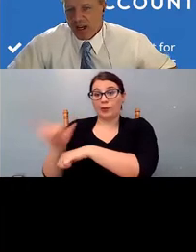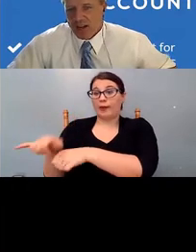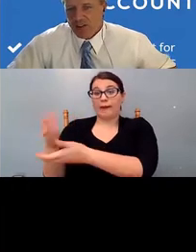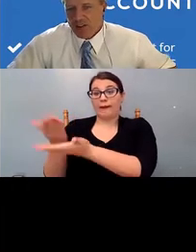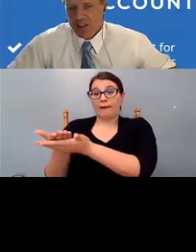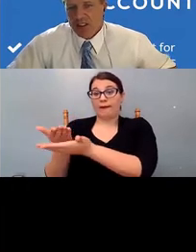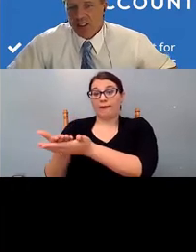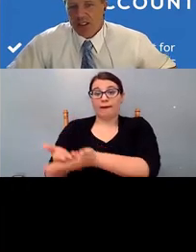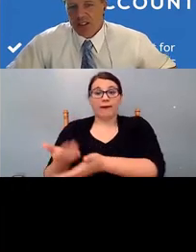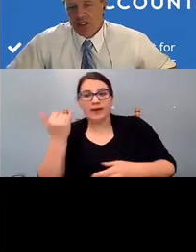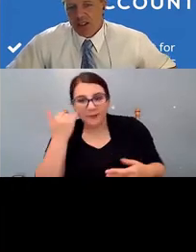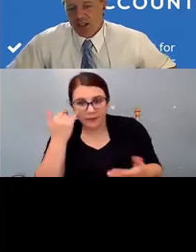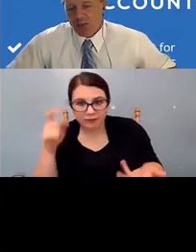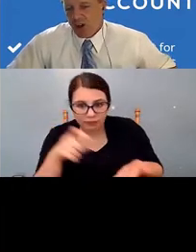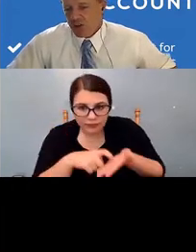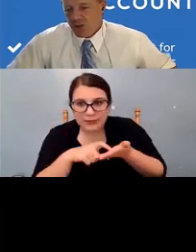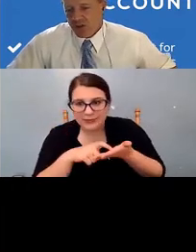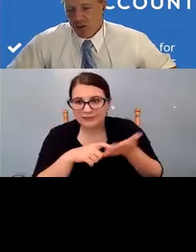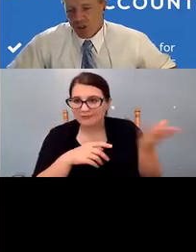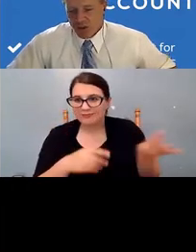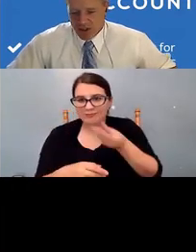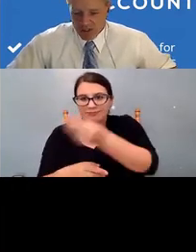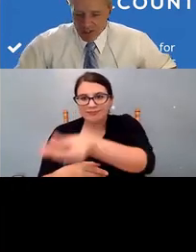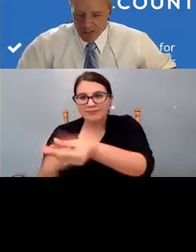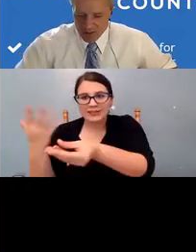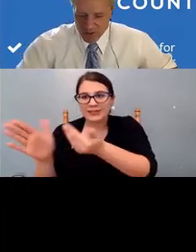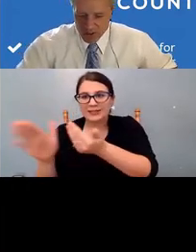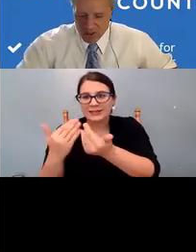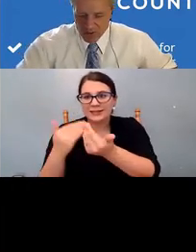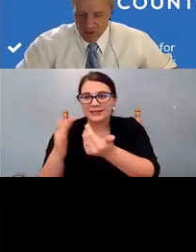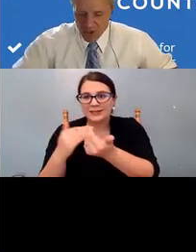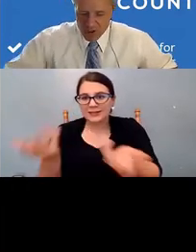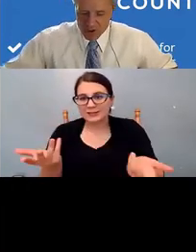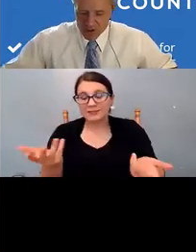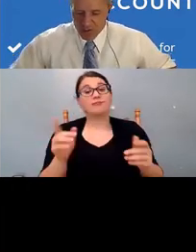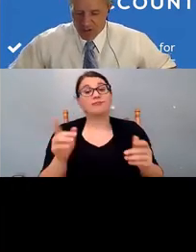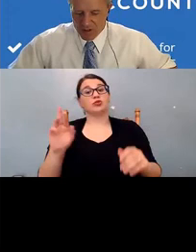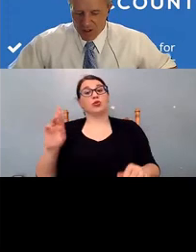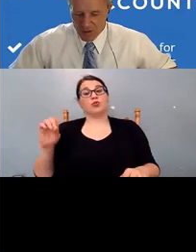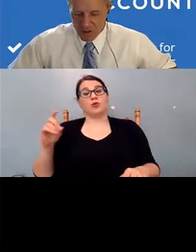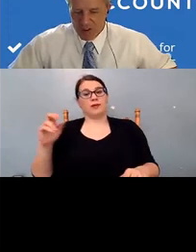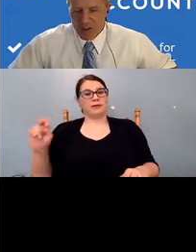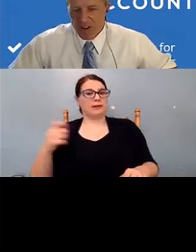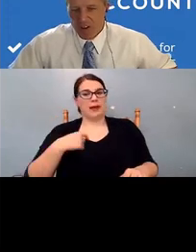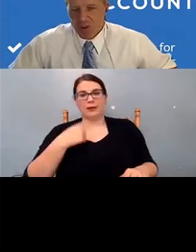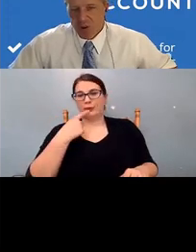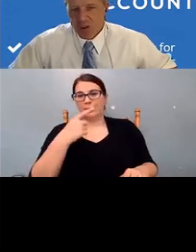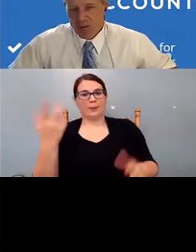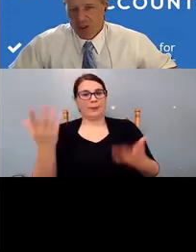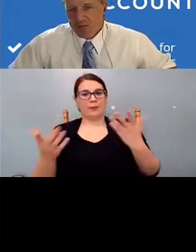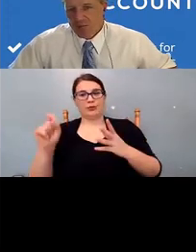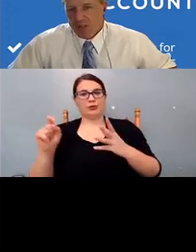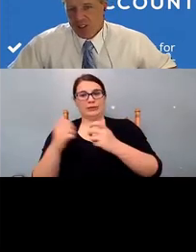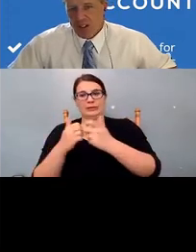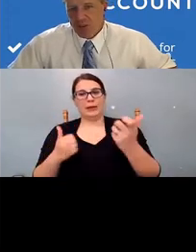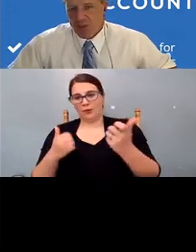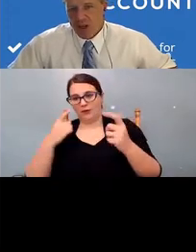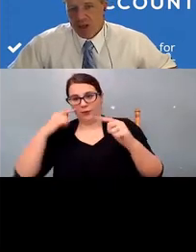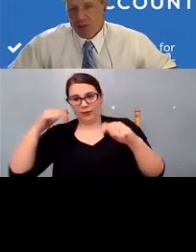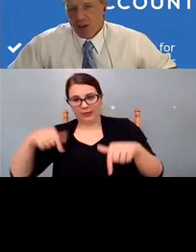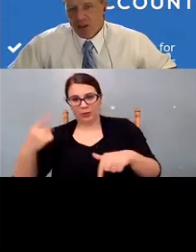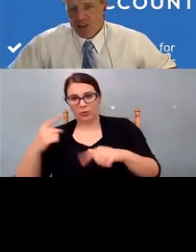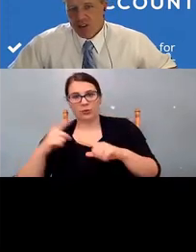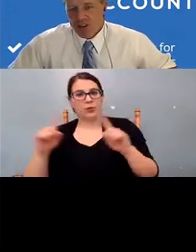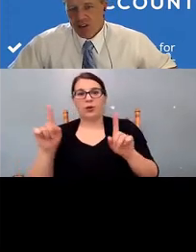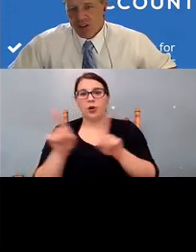ever be asked. Also some really great things. I was telling Roxanne we should probably do a separate seminar just on this one only, but